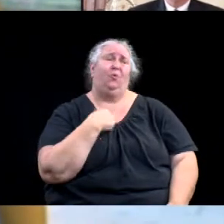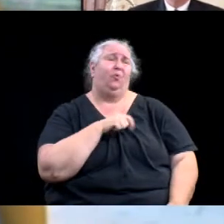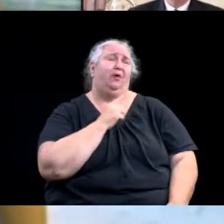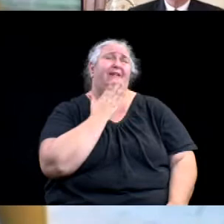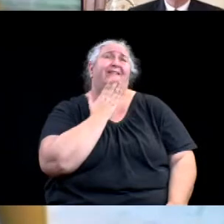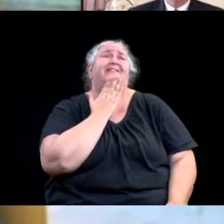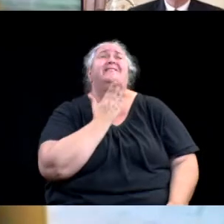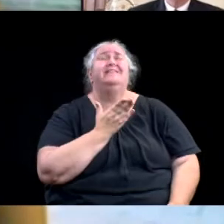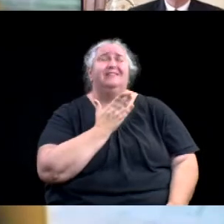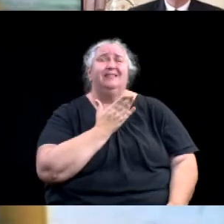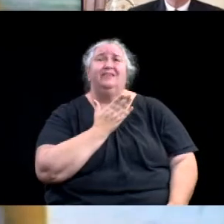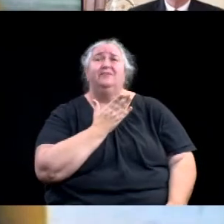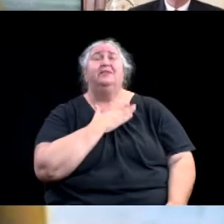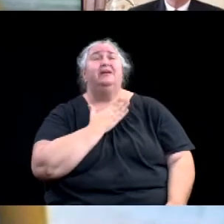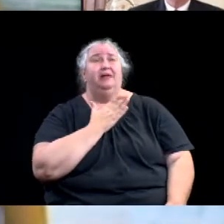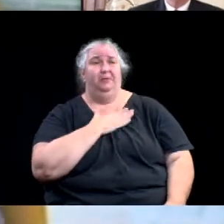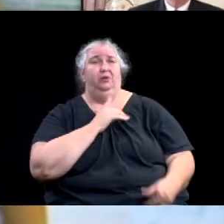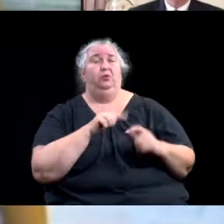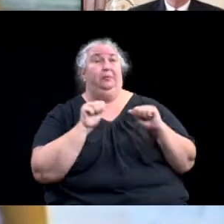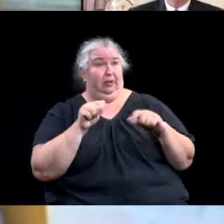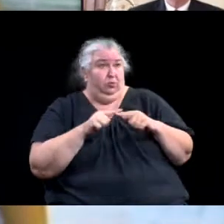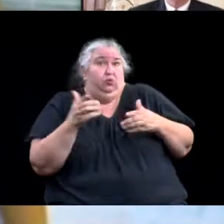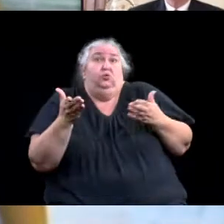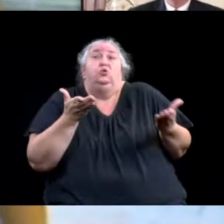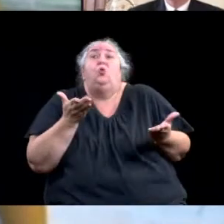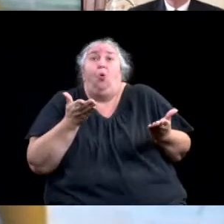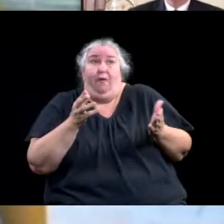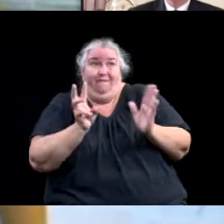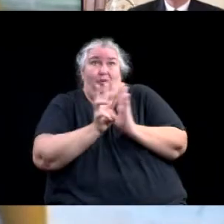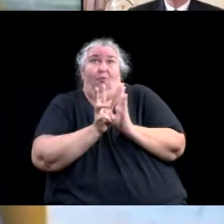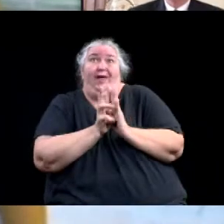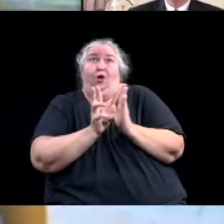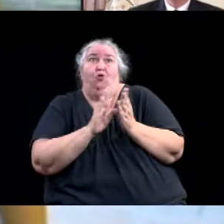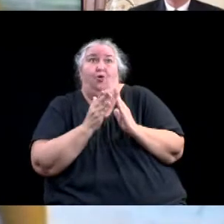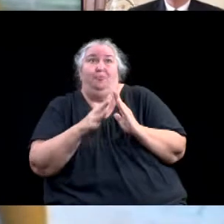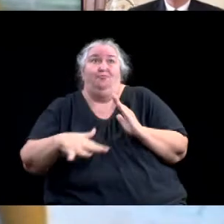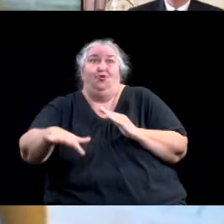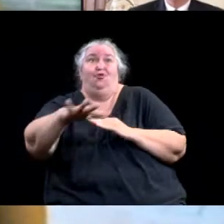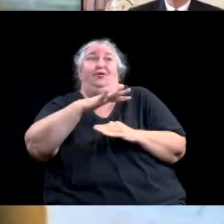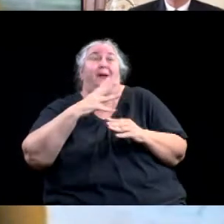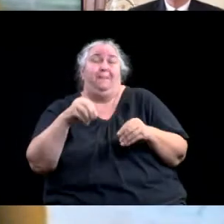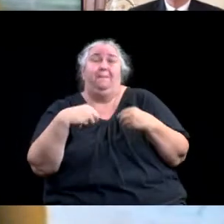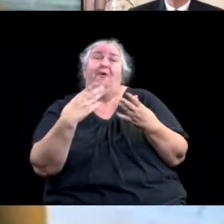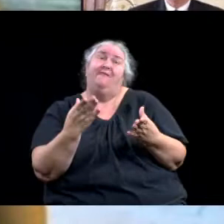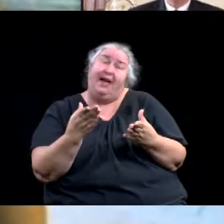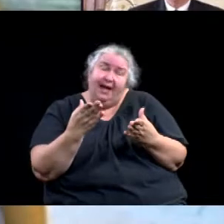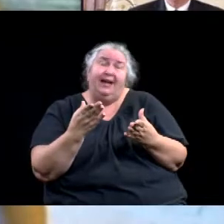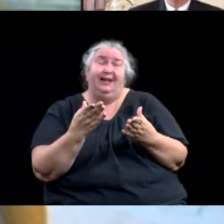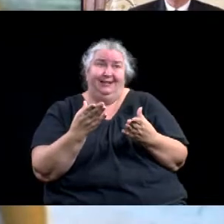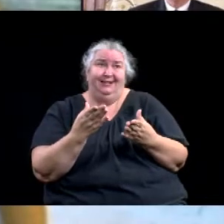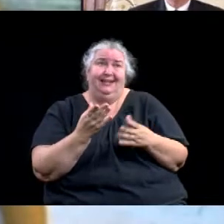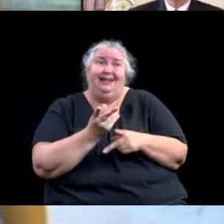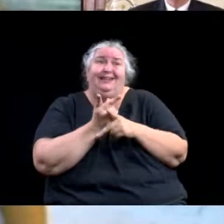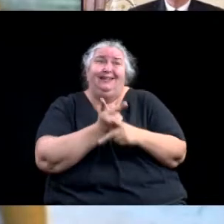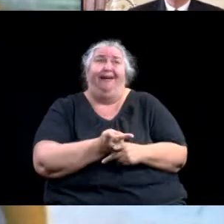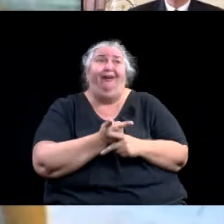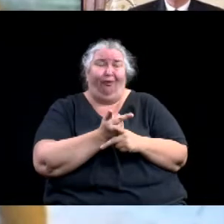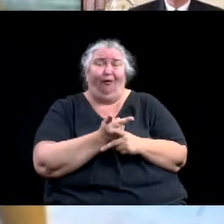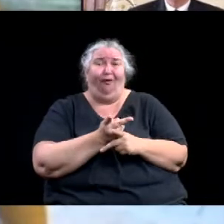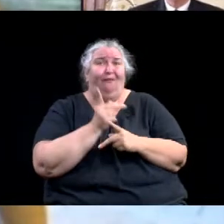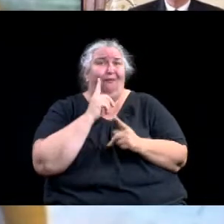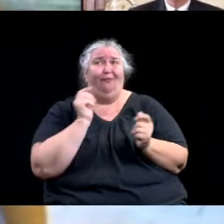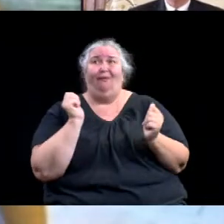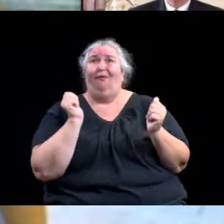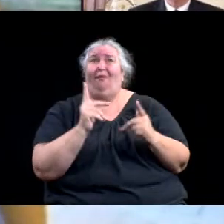care to all of the constituents there. So it's been an honor, and we continue to be in Waco and